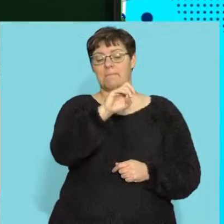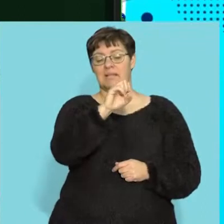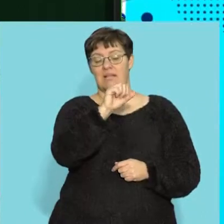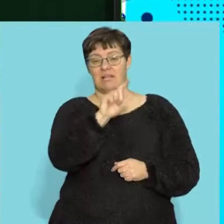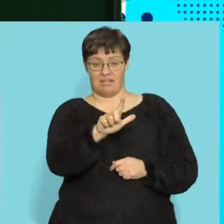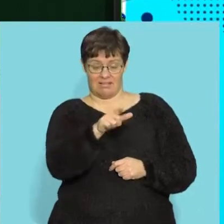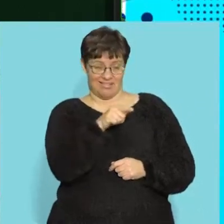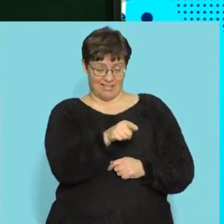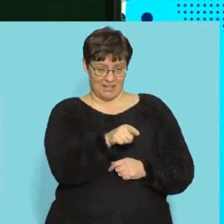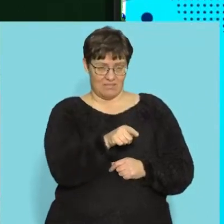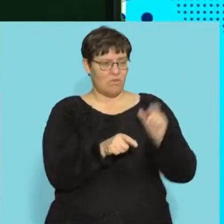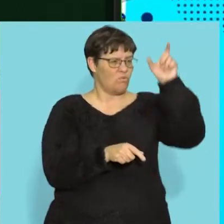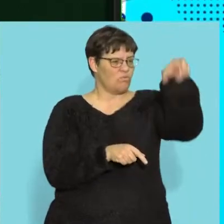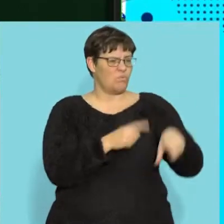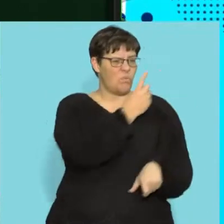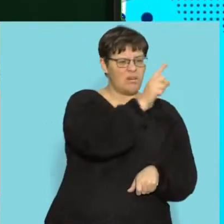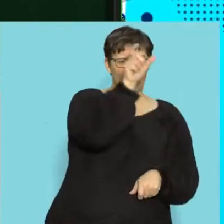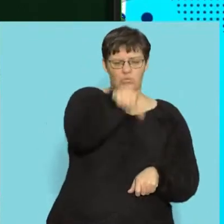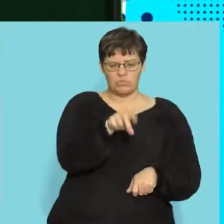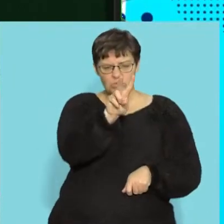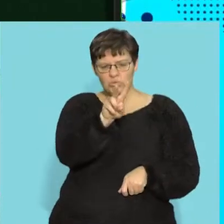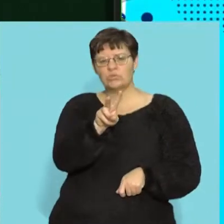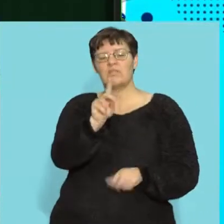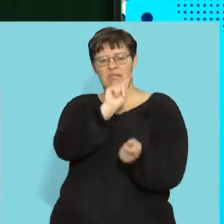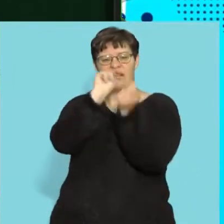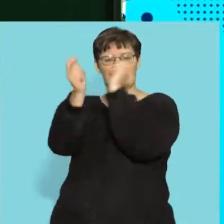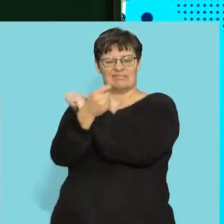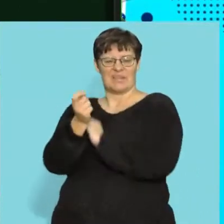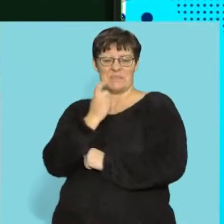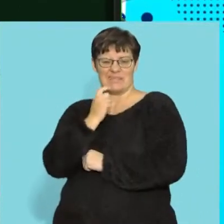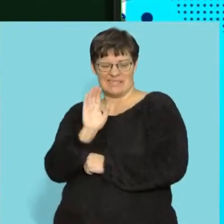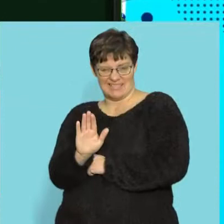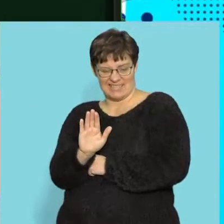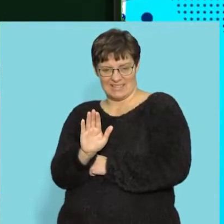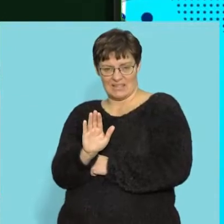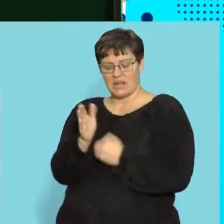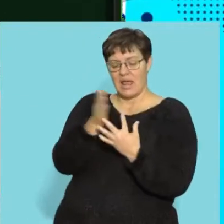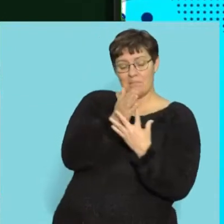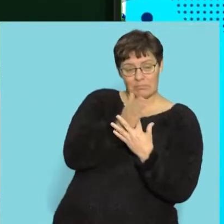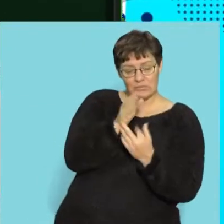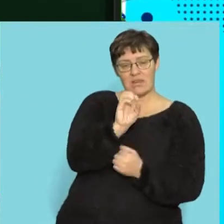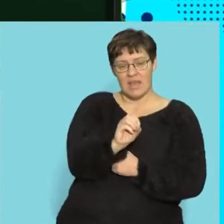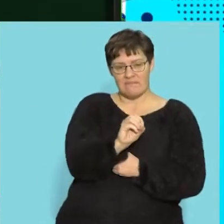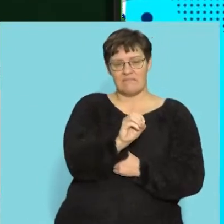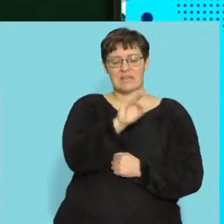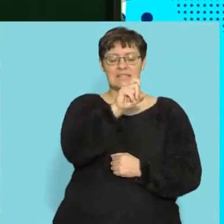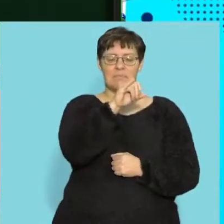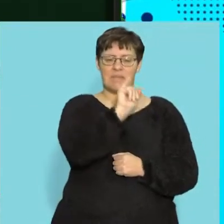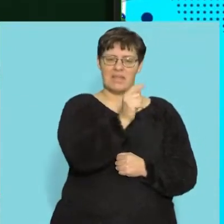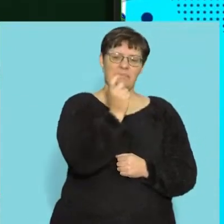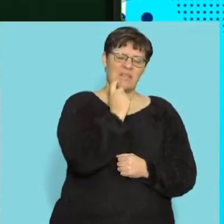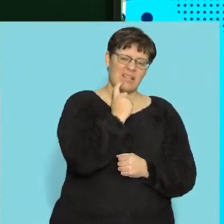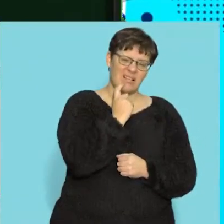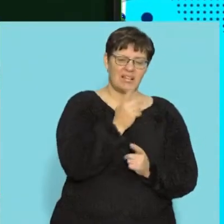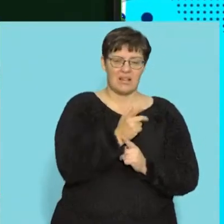your group 2, then you've got your transition metals. And then in between, you've got your semi-metals or metalloids. And then on the furthest end